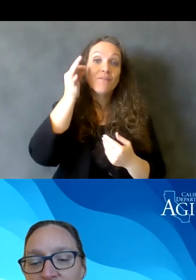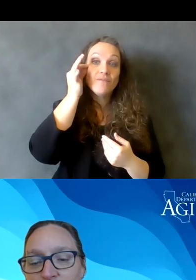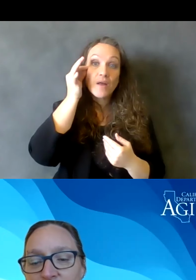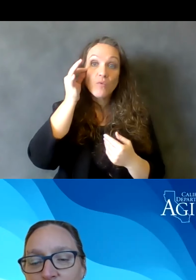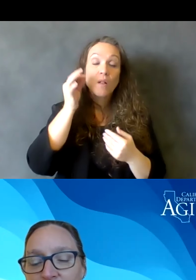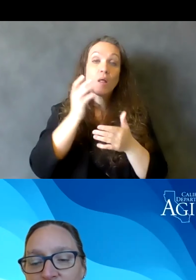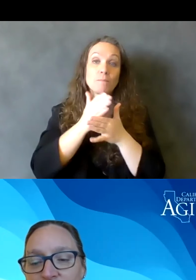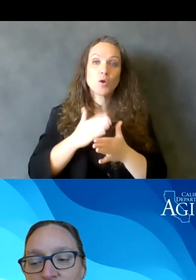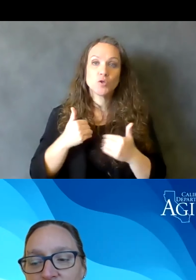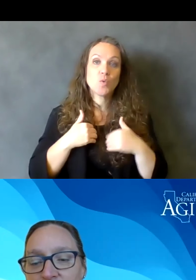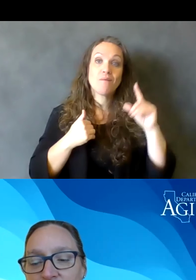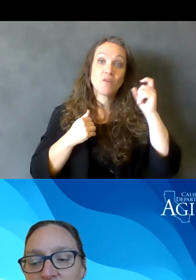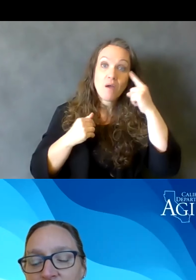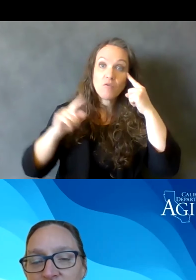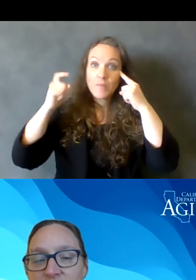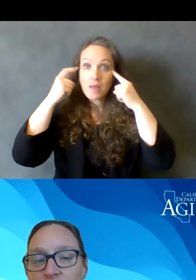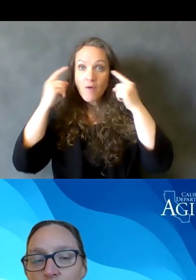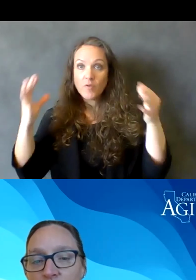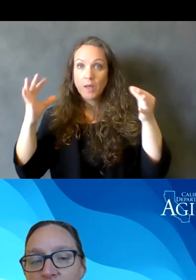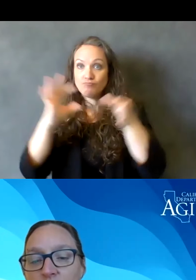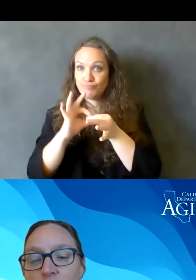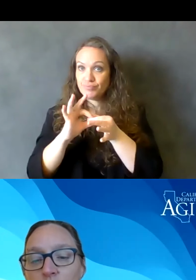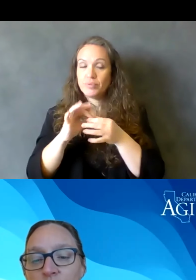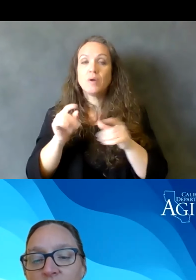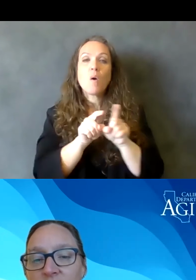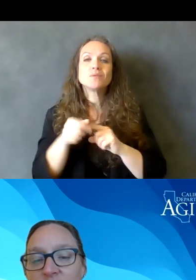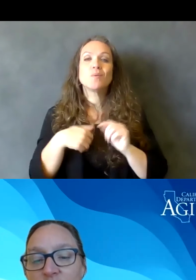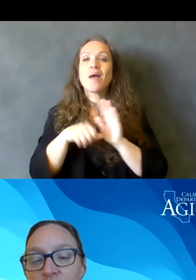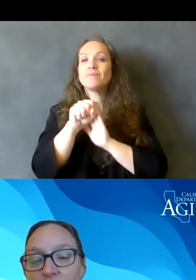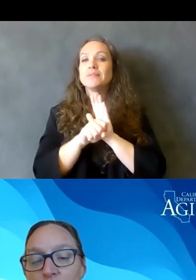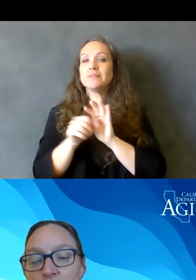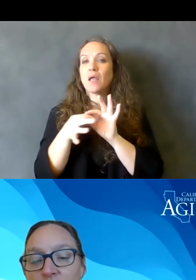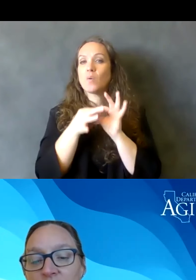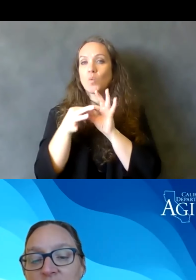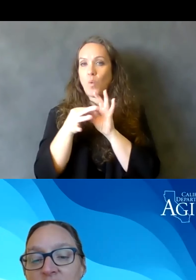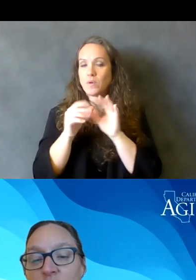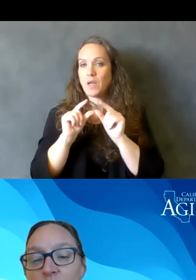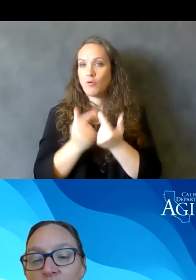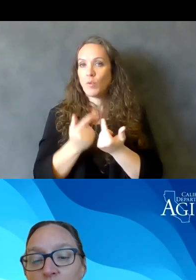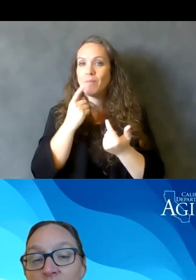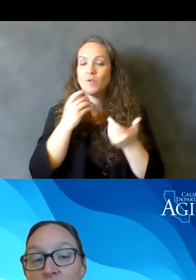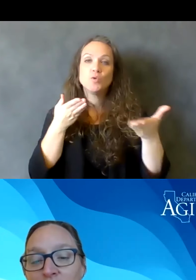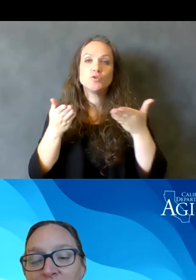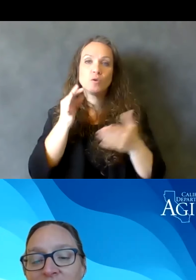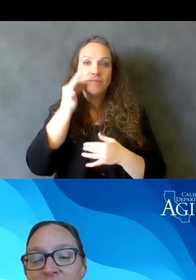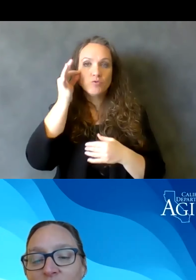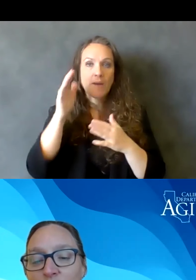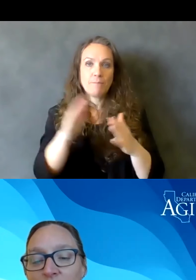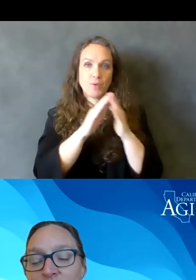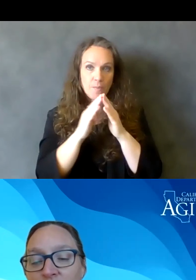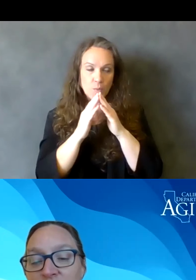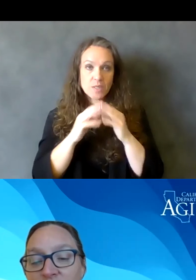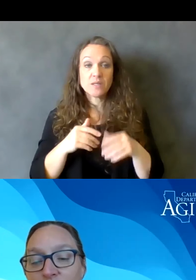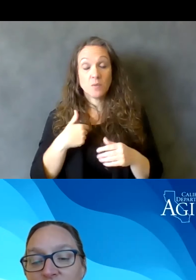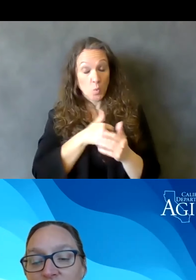government engagement, and we have just joined a state coordinating group of serving tribal communities. So we are learning, and we